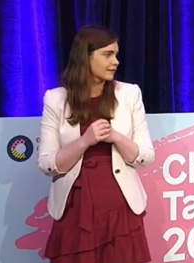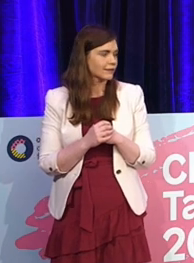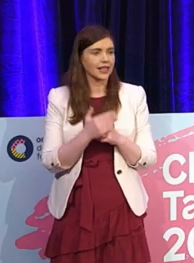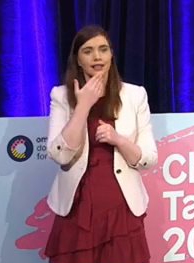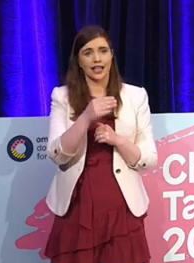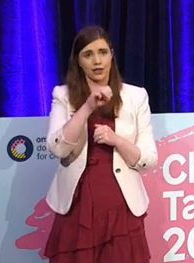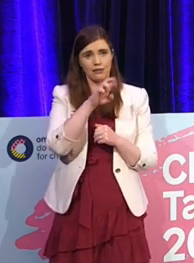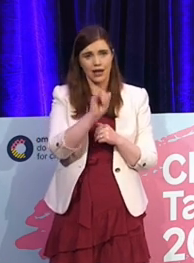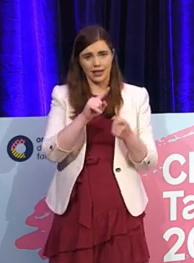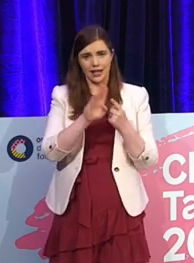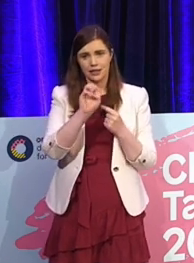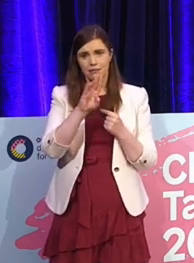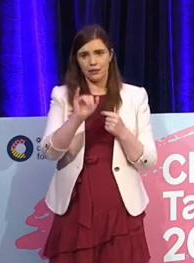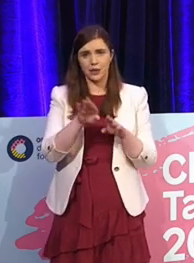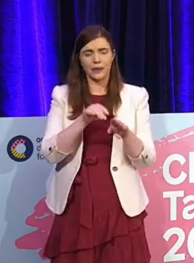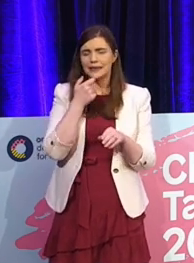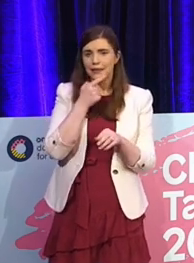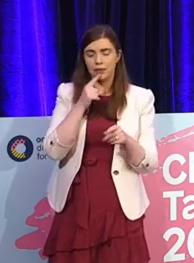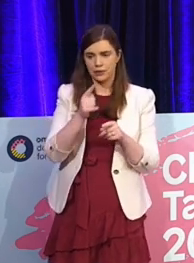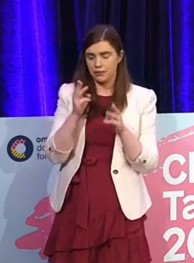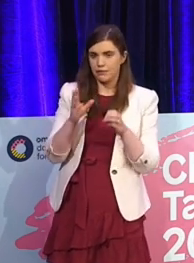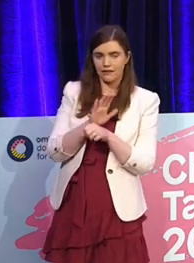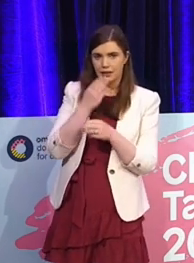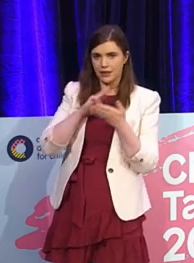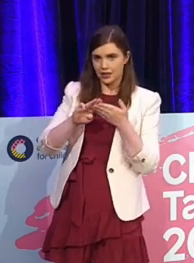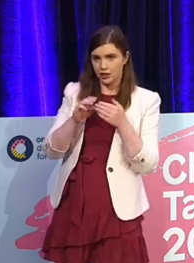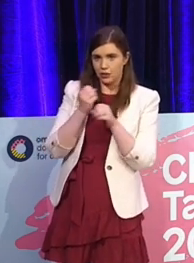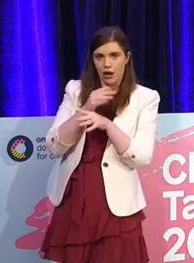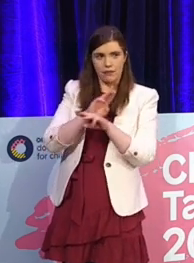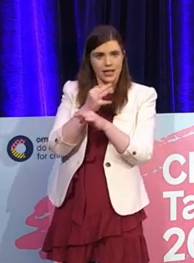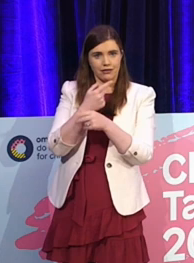Thank you, Molly and Bobby, there with a simple but powerful message to all parents out there.